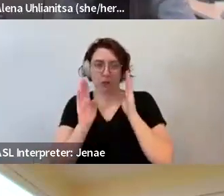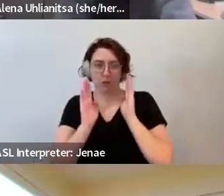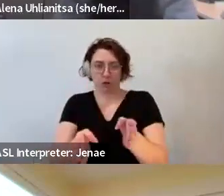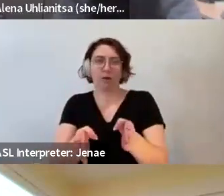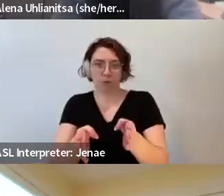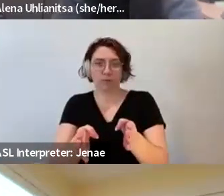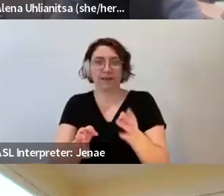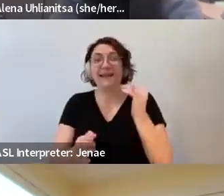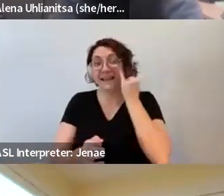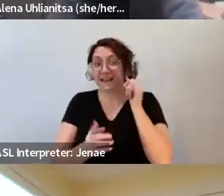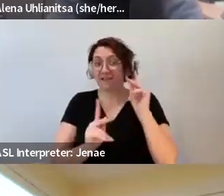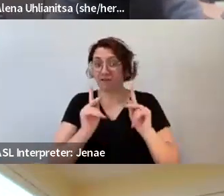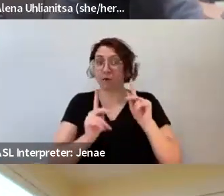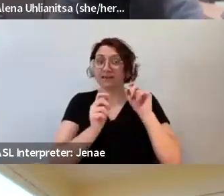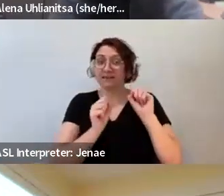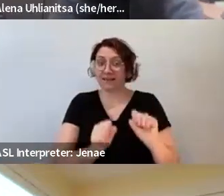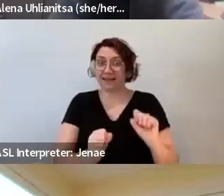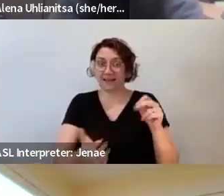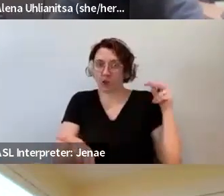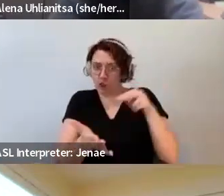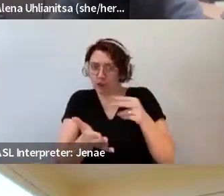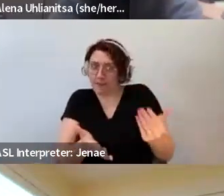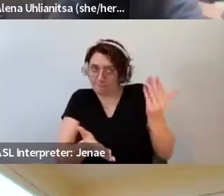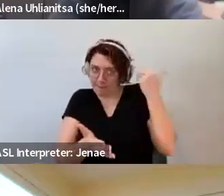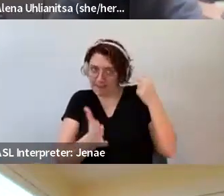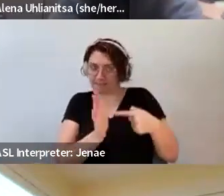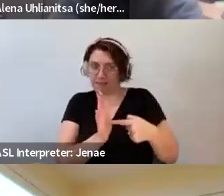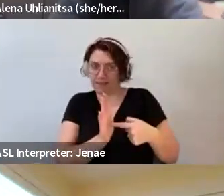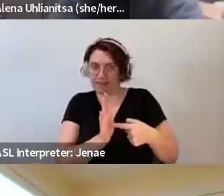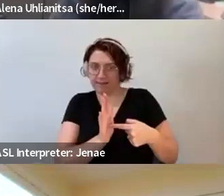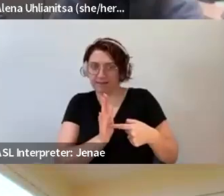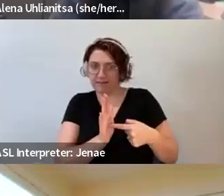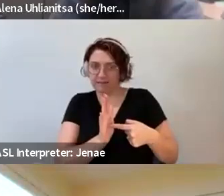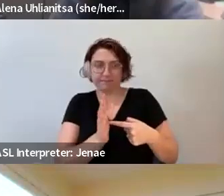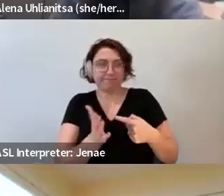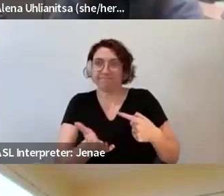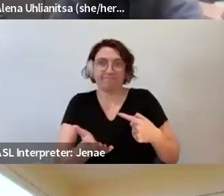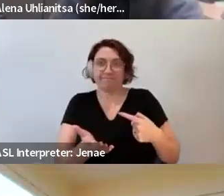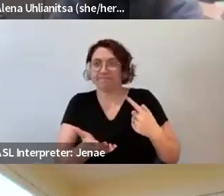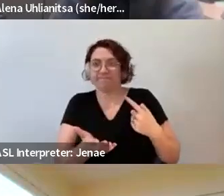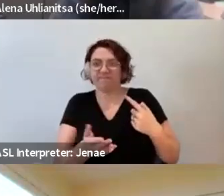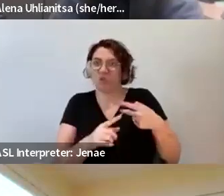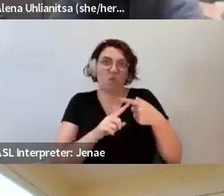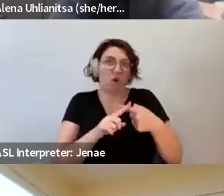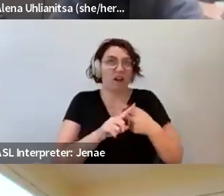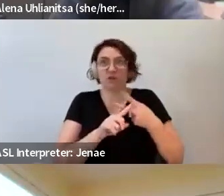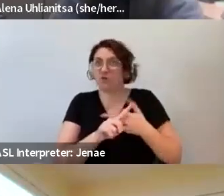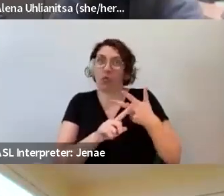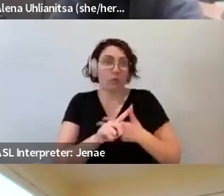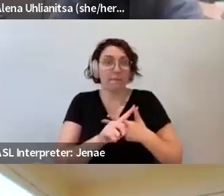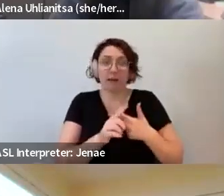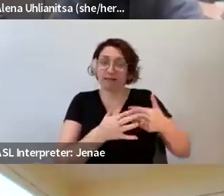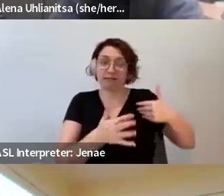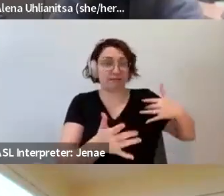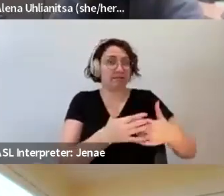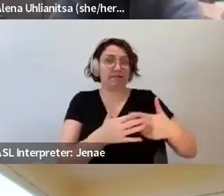could look at their past billings and say go over 1, 2, 3 months, and if they could figure